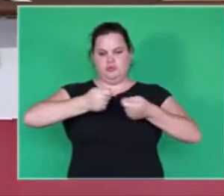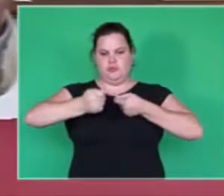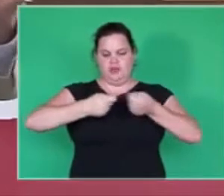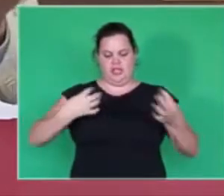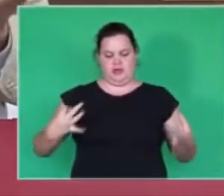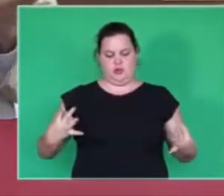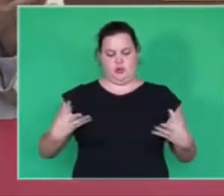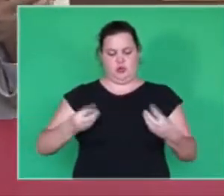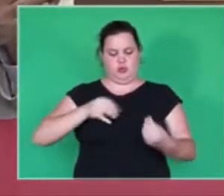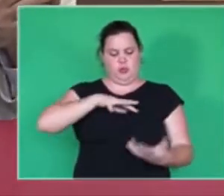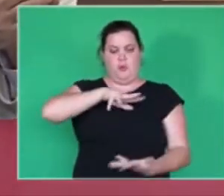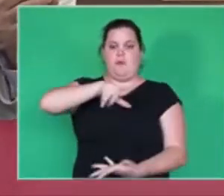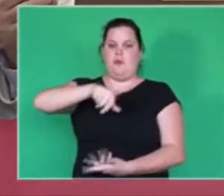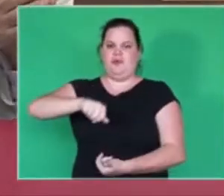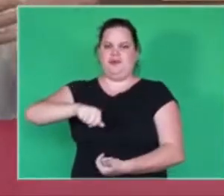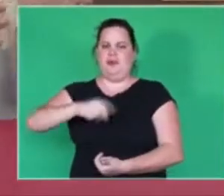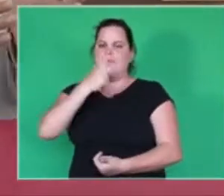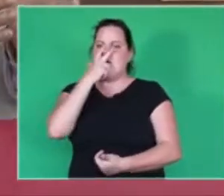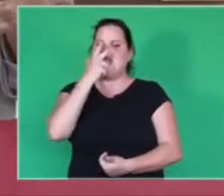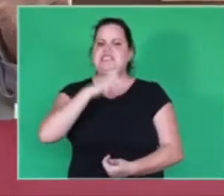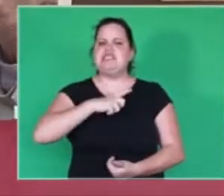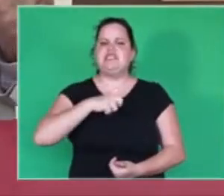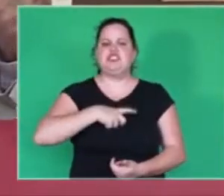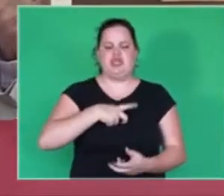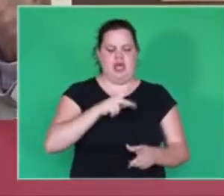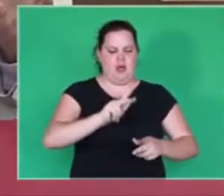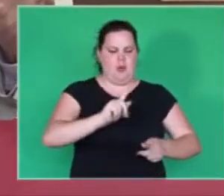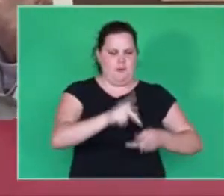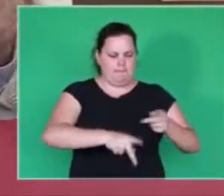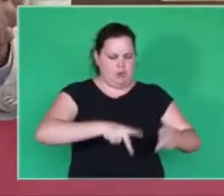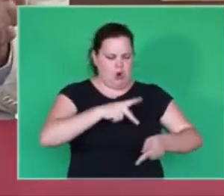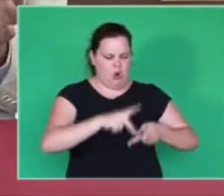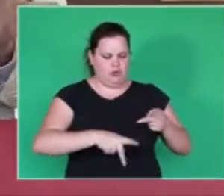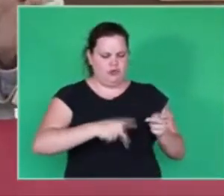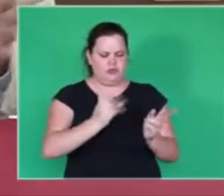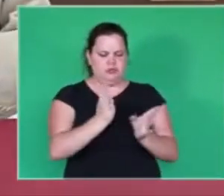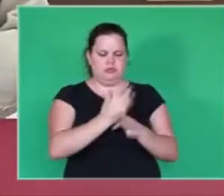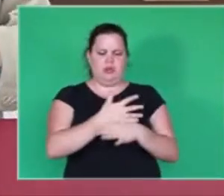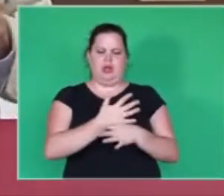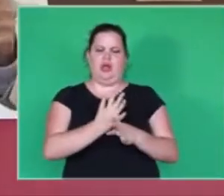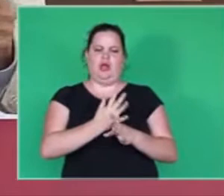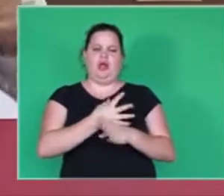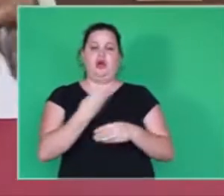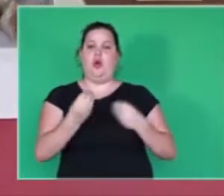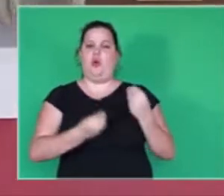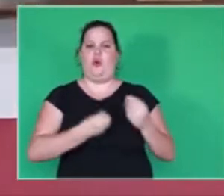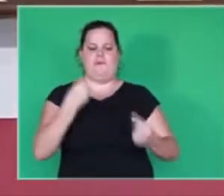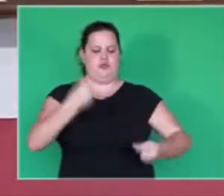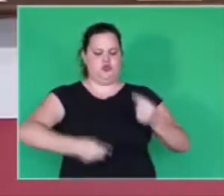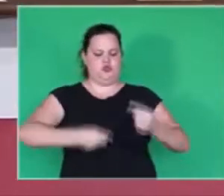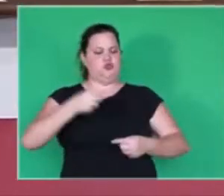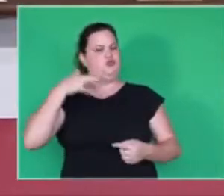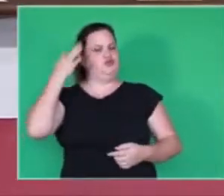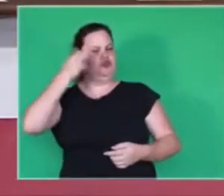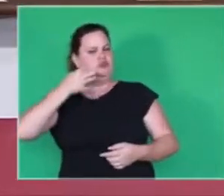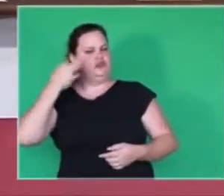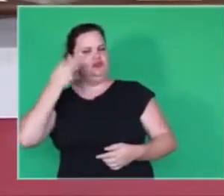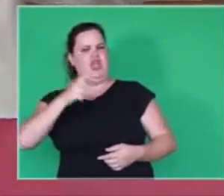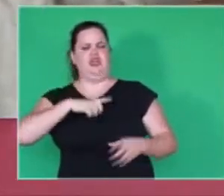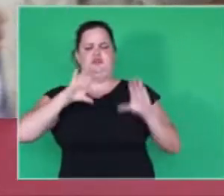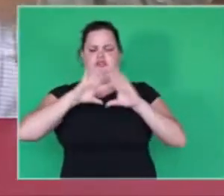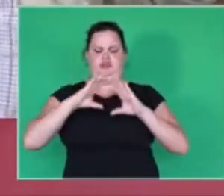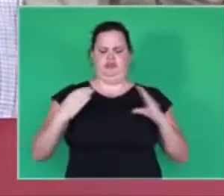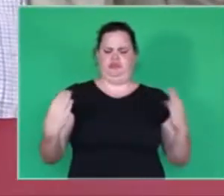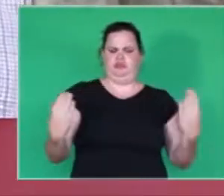days. So they had interest in distracting the people with arguments, with philosophical ideas